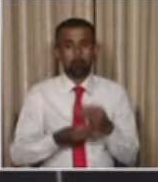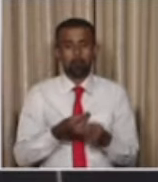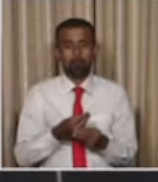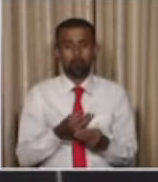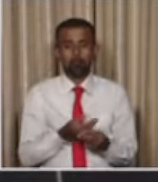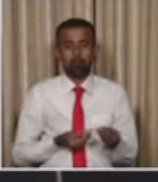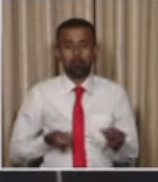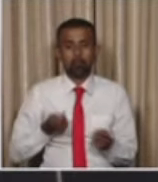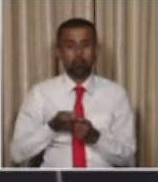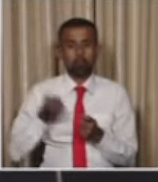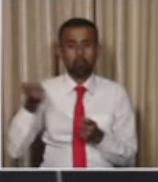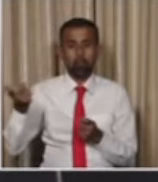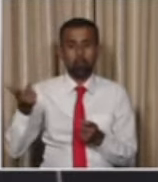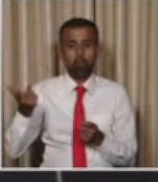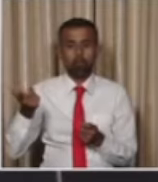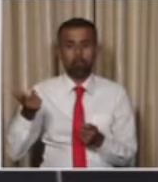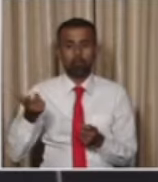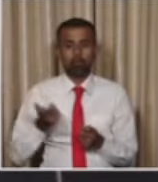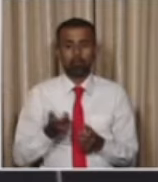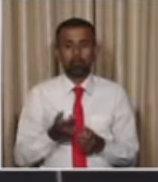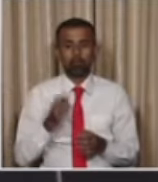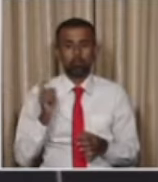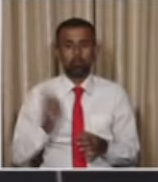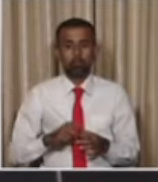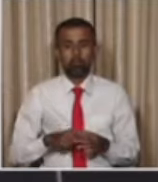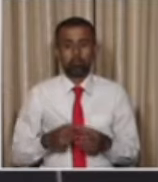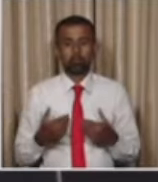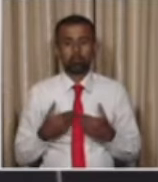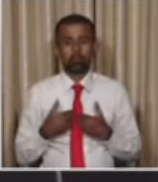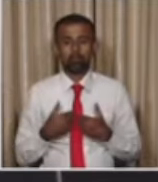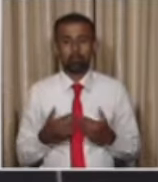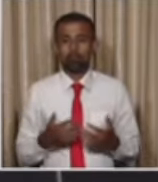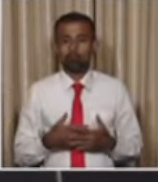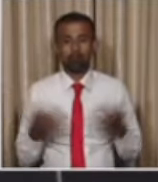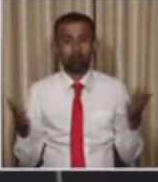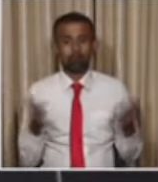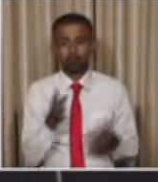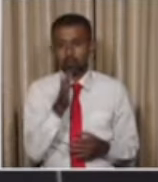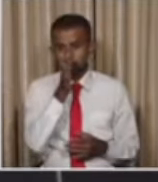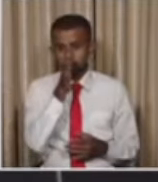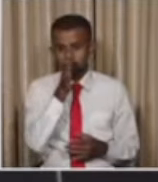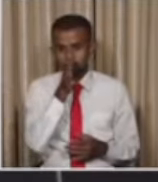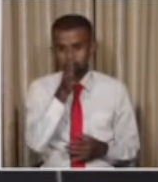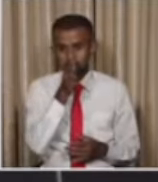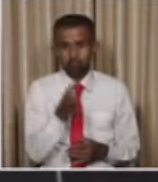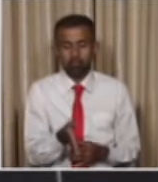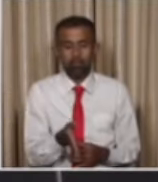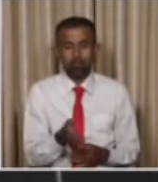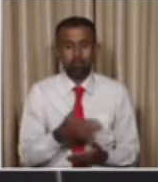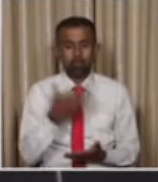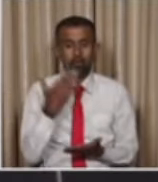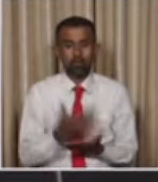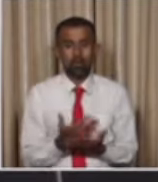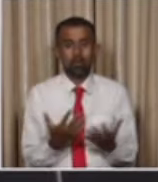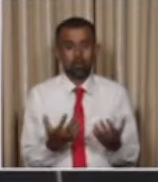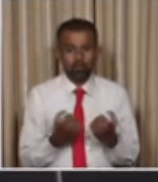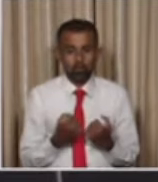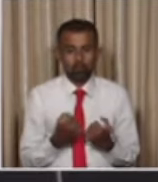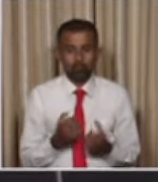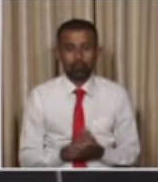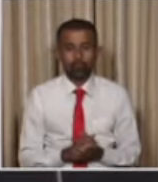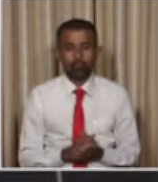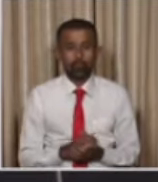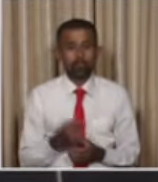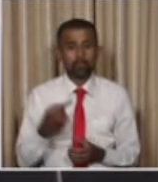This is a question. This is a massive fraud that is taking place. This has to be prevented. Yesterday, Cabinet announced